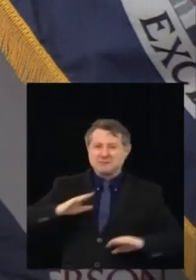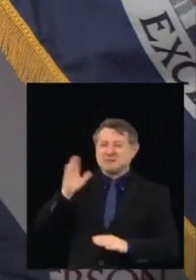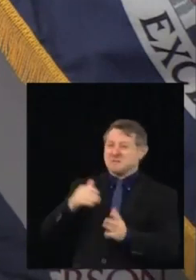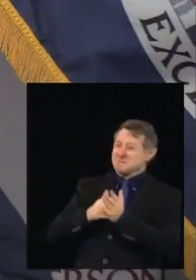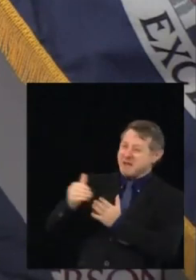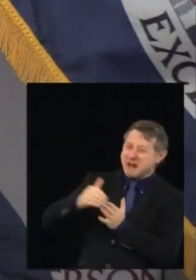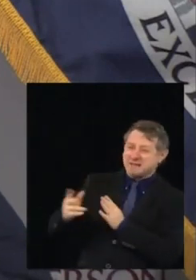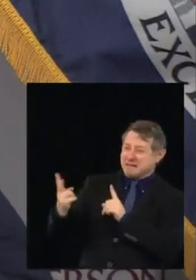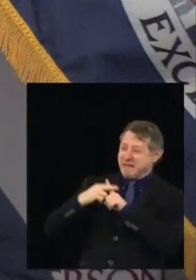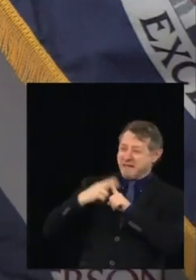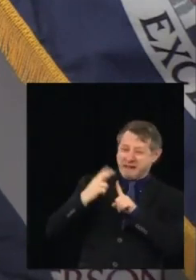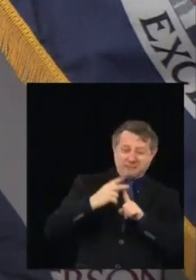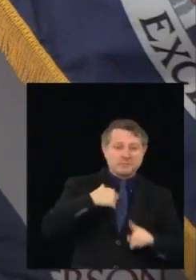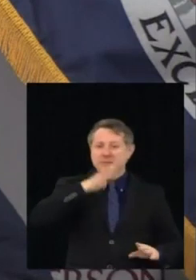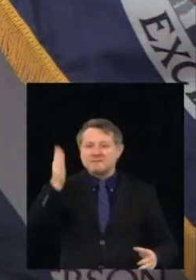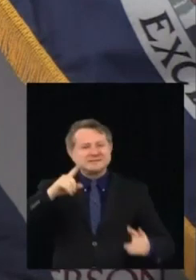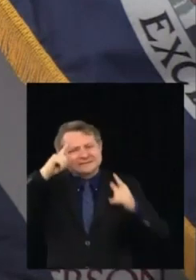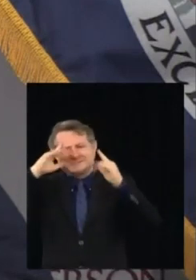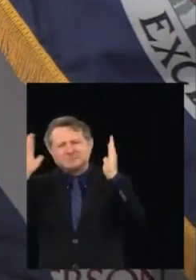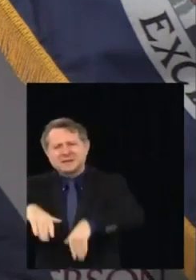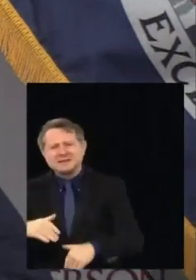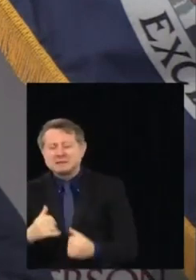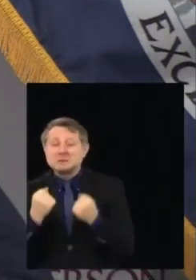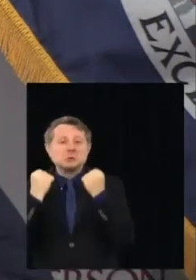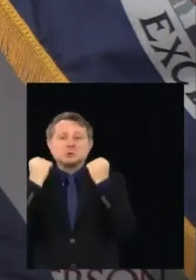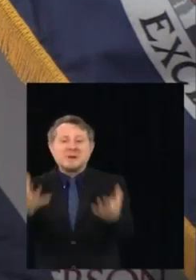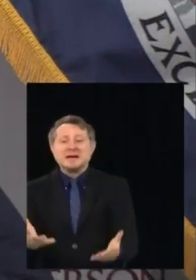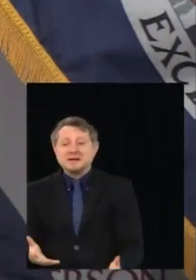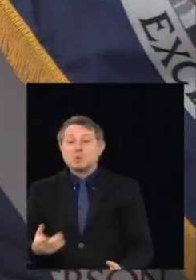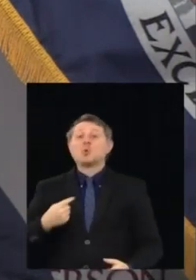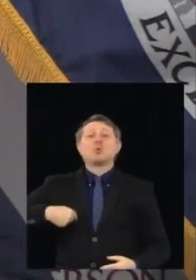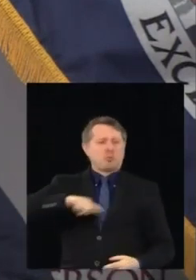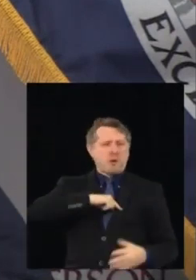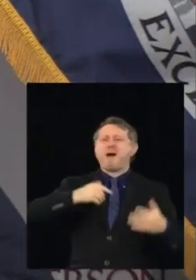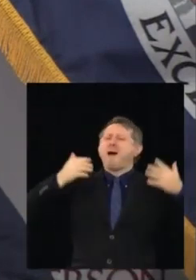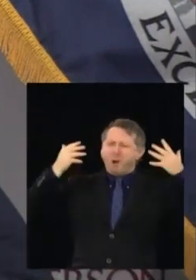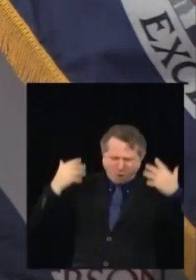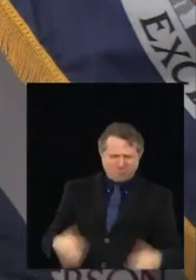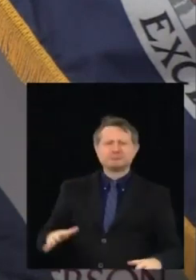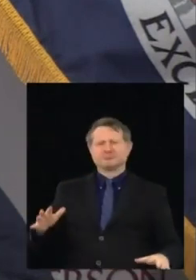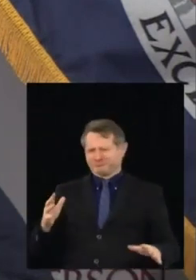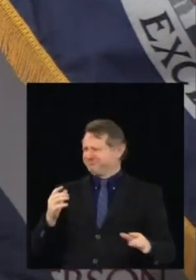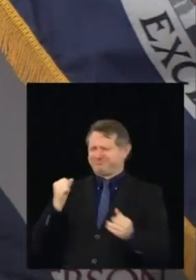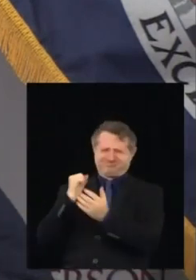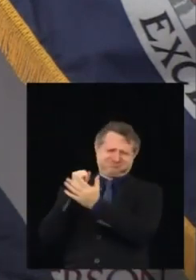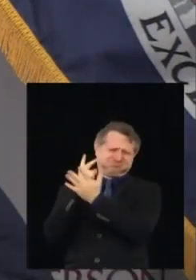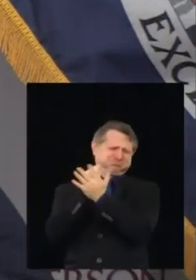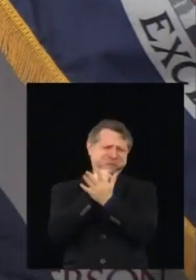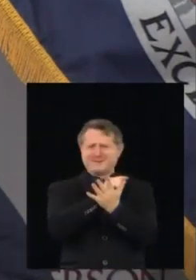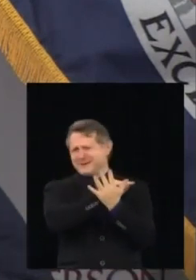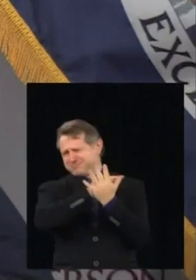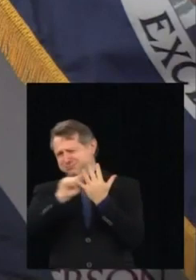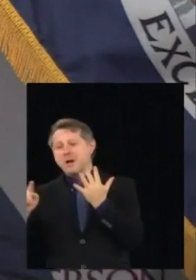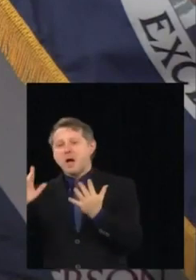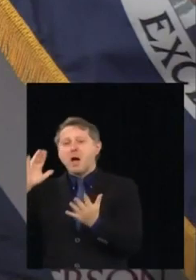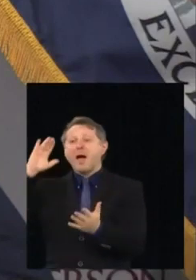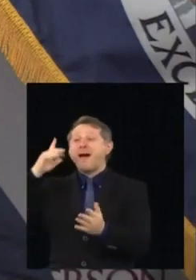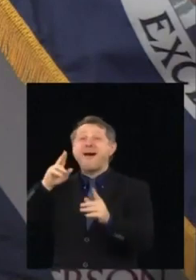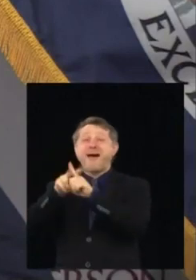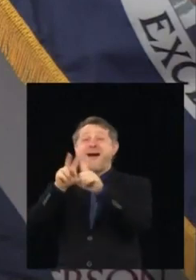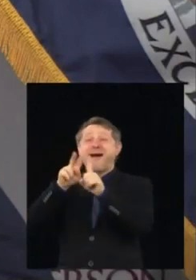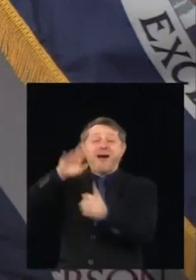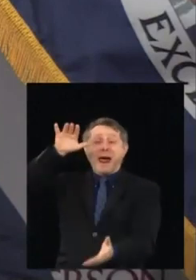happen. But we have reduced dramatically the wait time